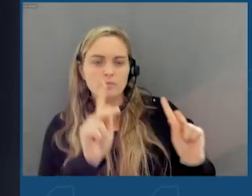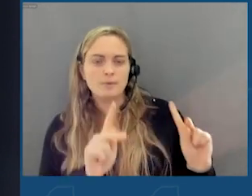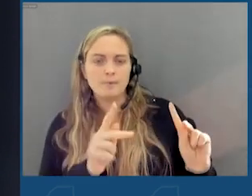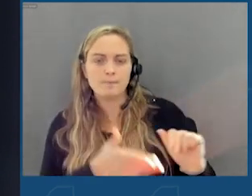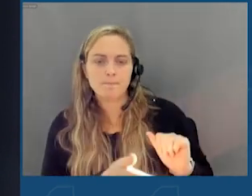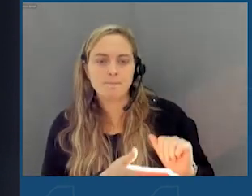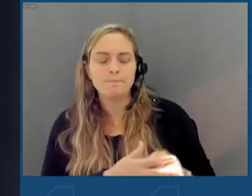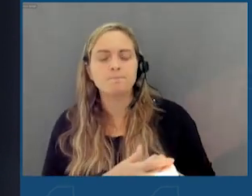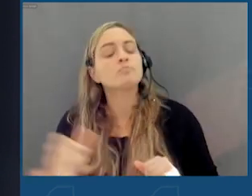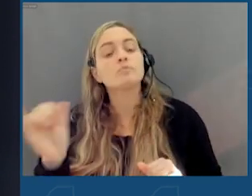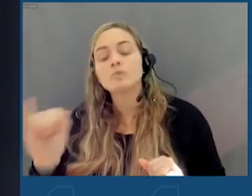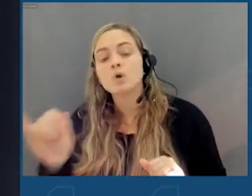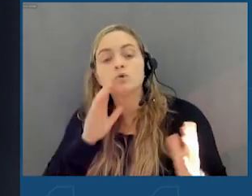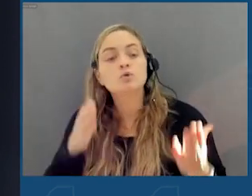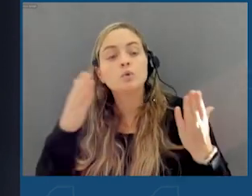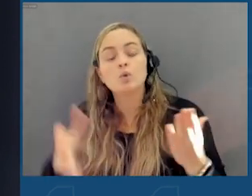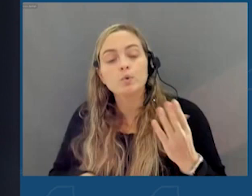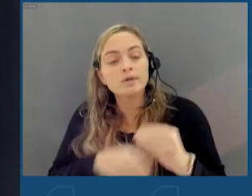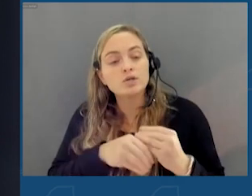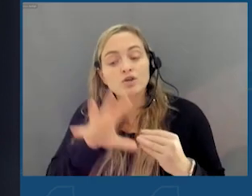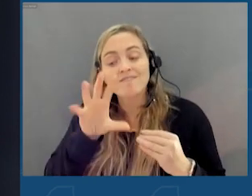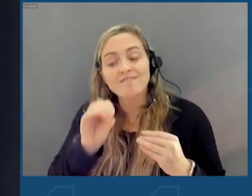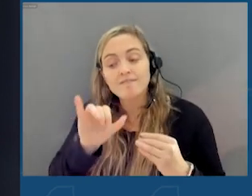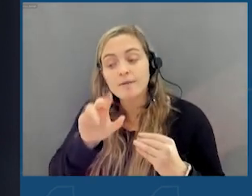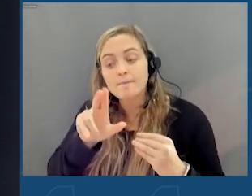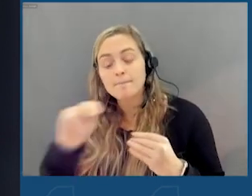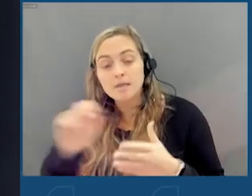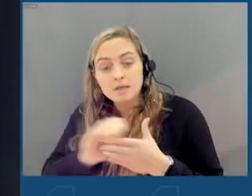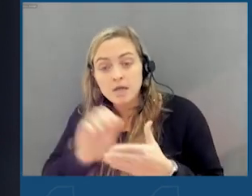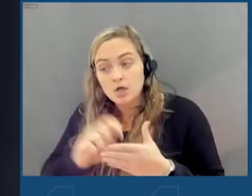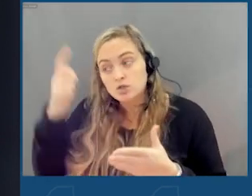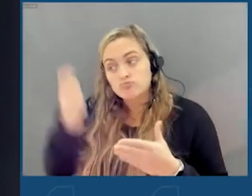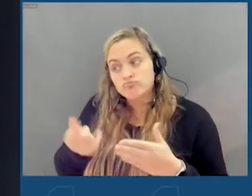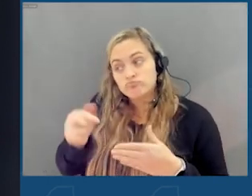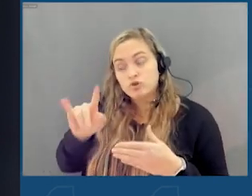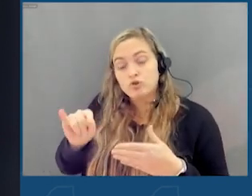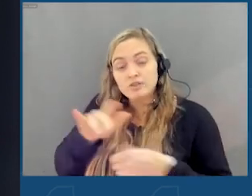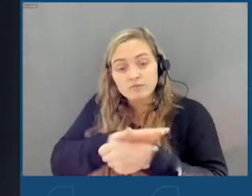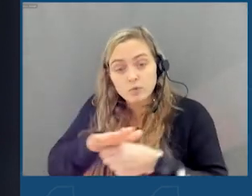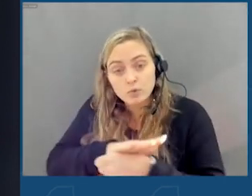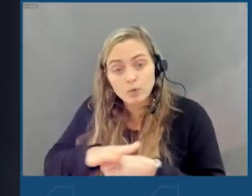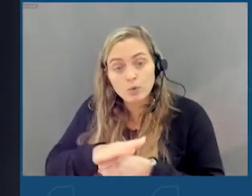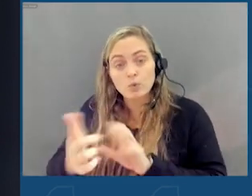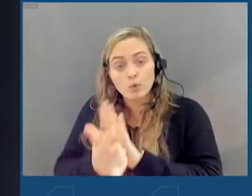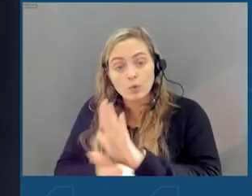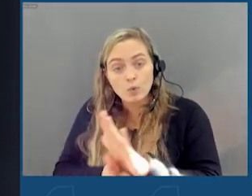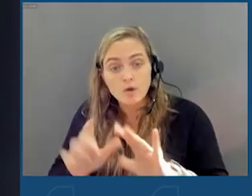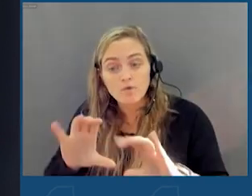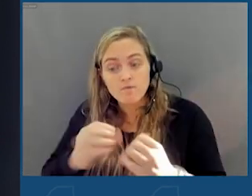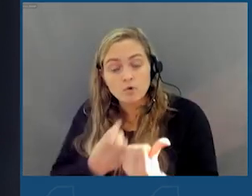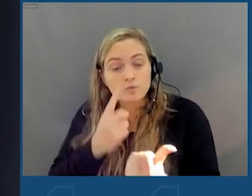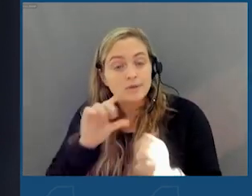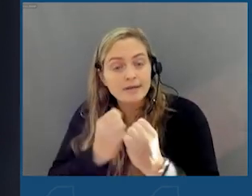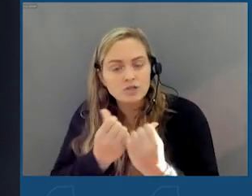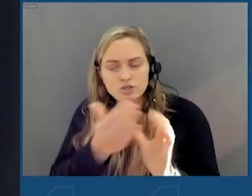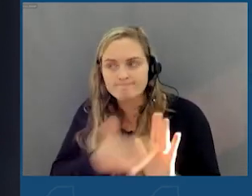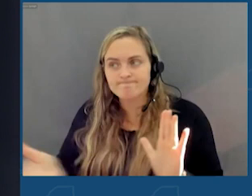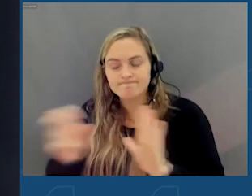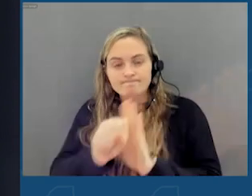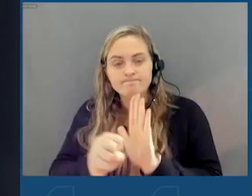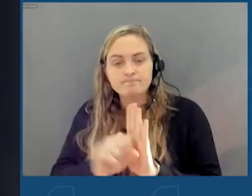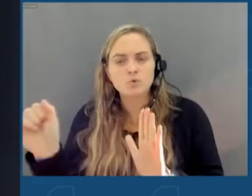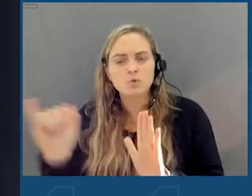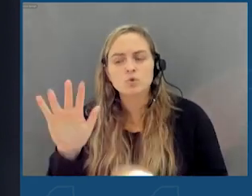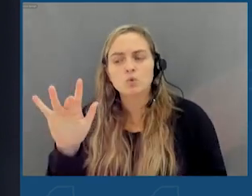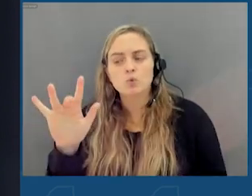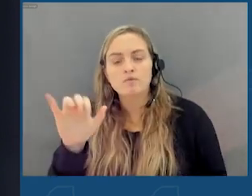We're also offering an additional $50 million in grants for local law enforcement agencies across the state, as well as $25